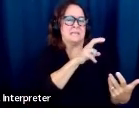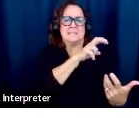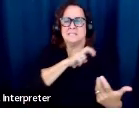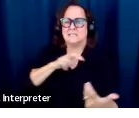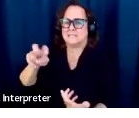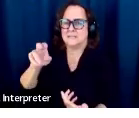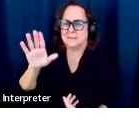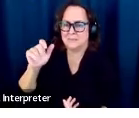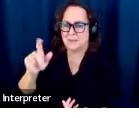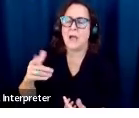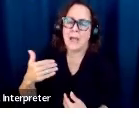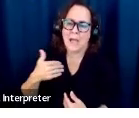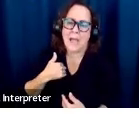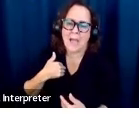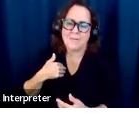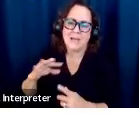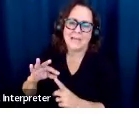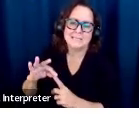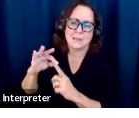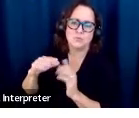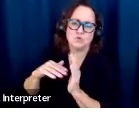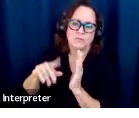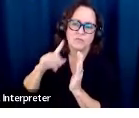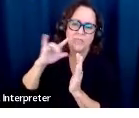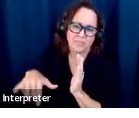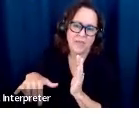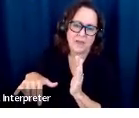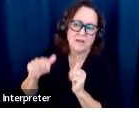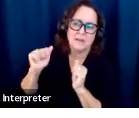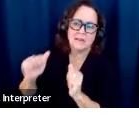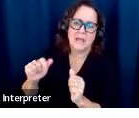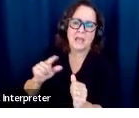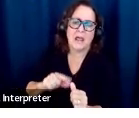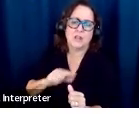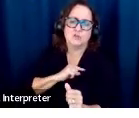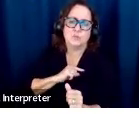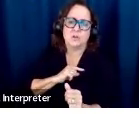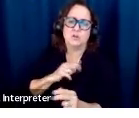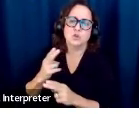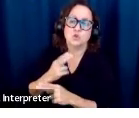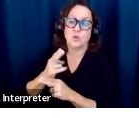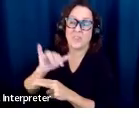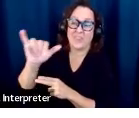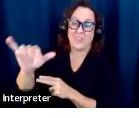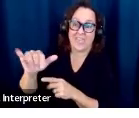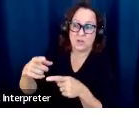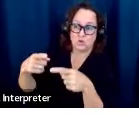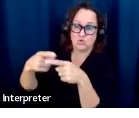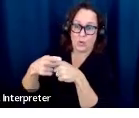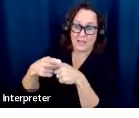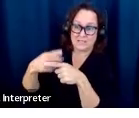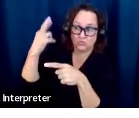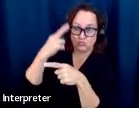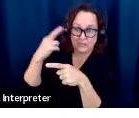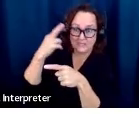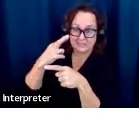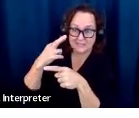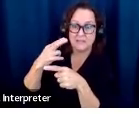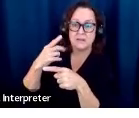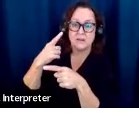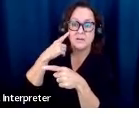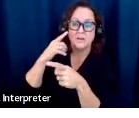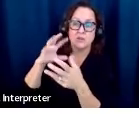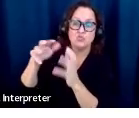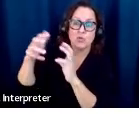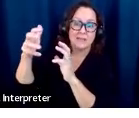somebody's needs are not being met on the CSW. They may be eligible to use the crisis exception policy on the IDD waiver if a crisis